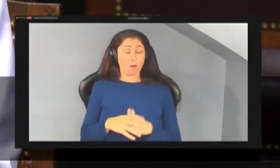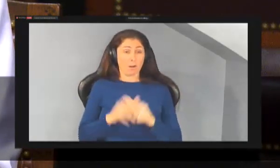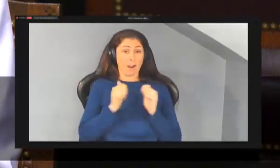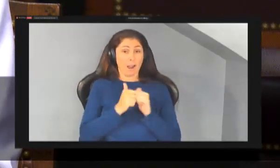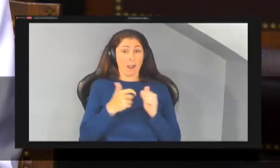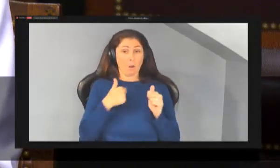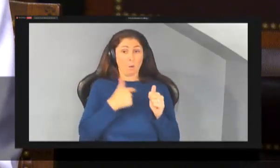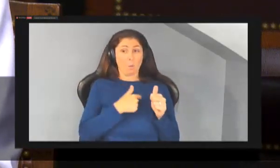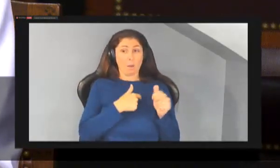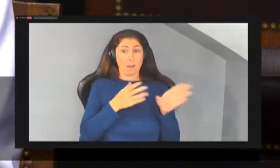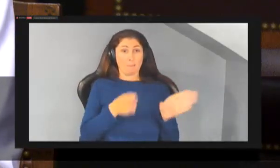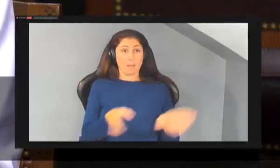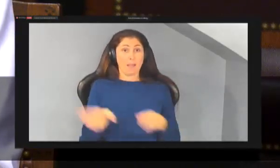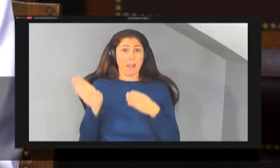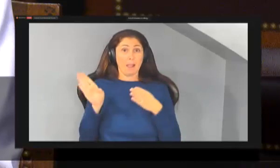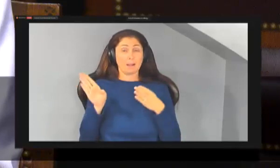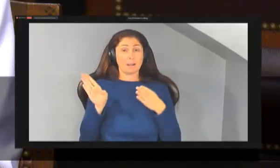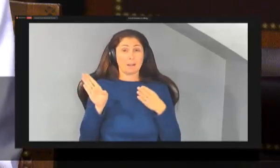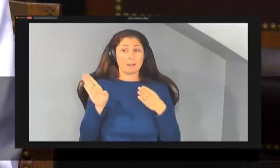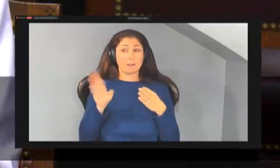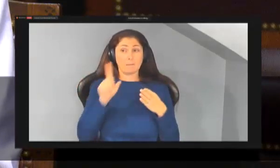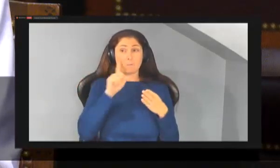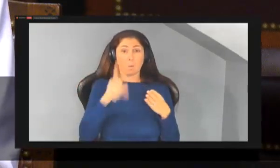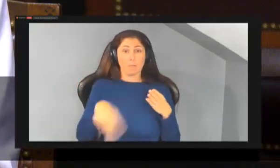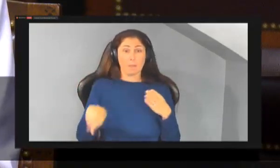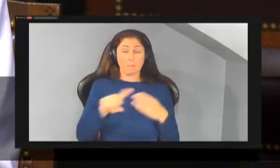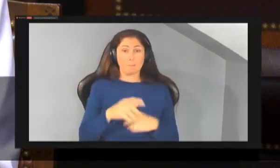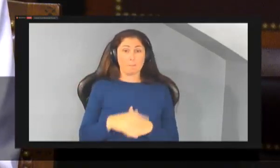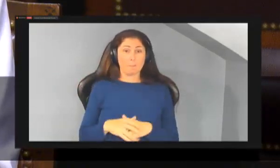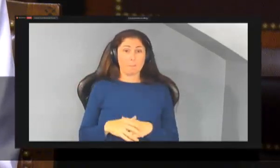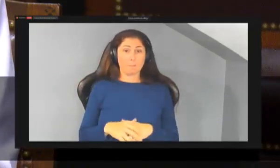plan for them.